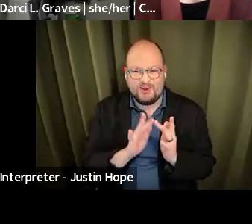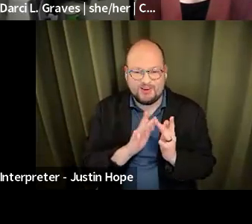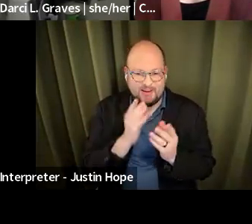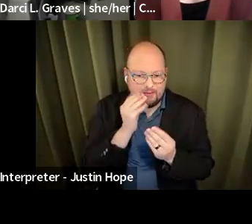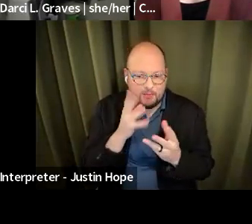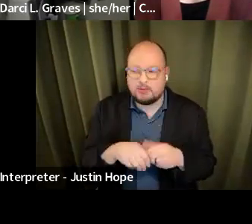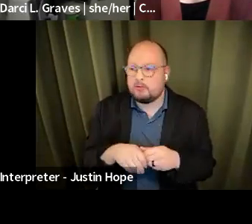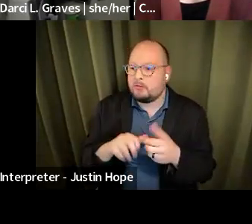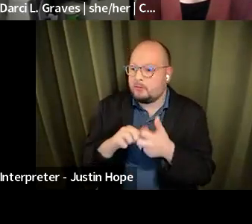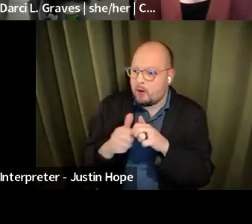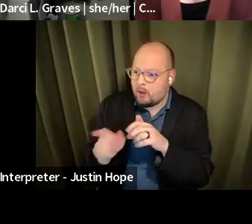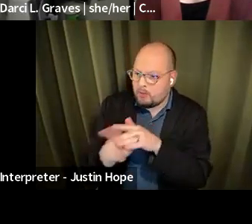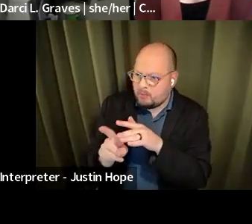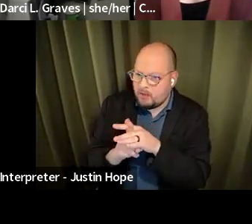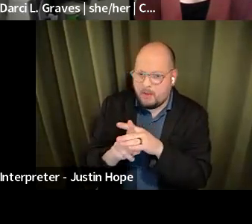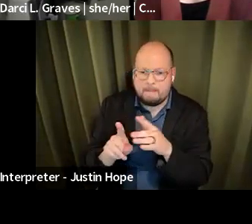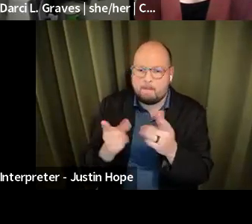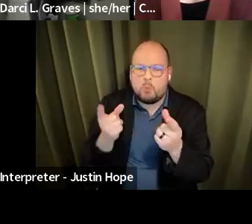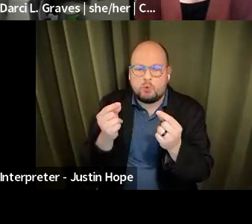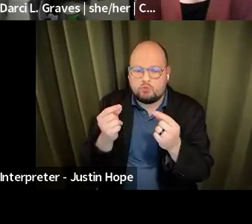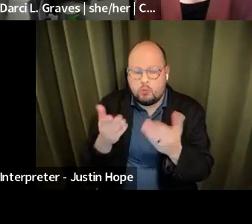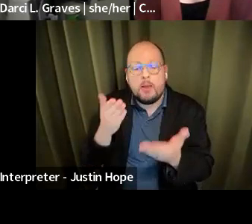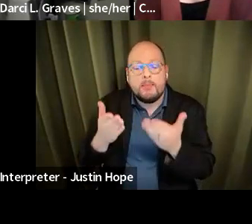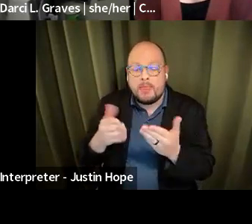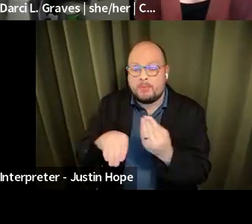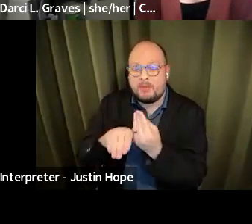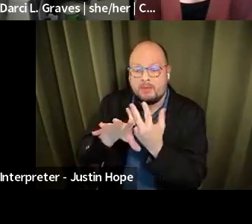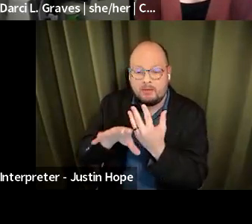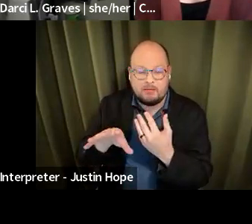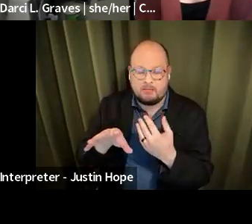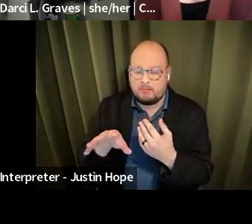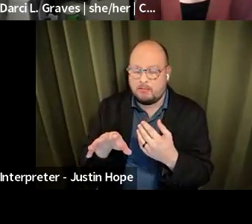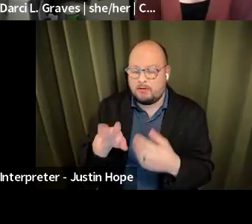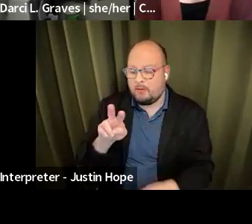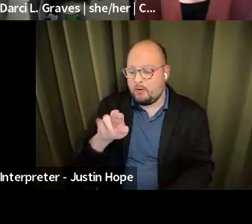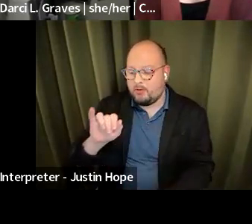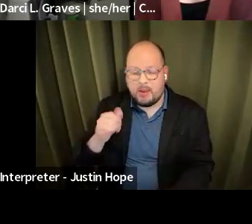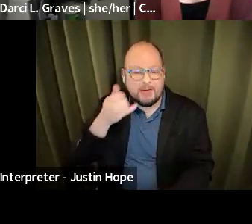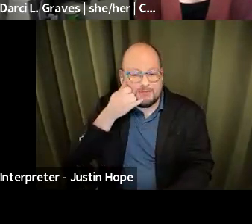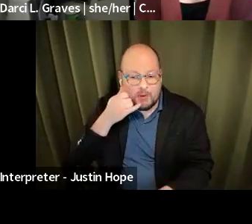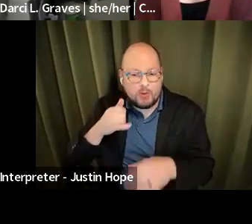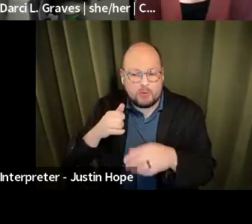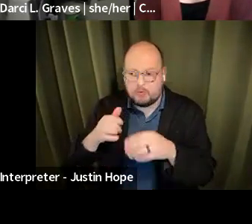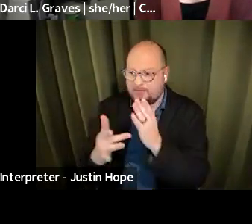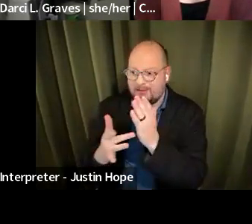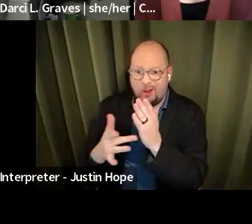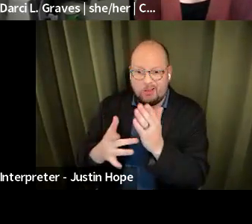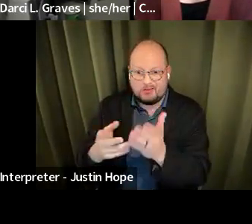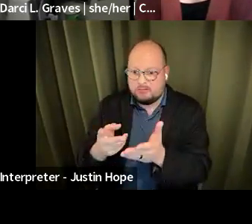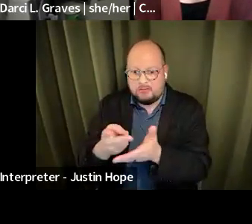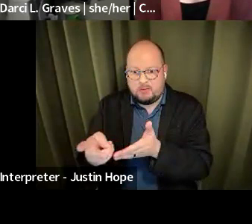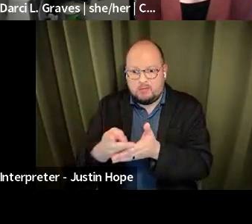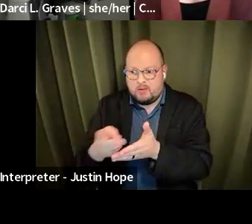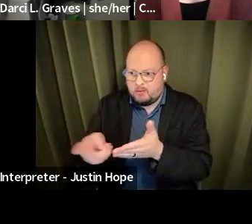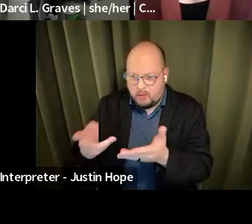troubleshoot all those kinds of things, troubleshoot a video machine or a phone interpreter, whatever it may be, when the technology fails us. All of that is